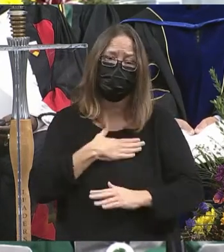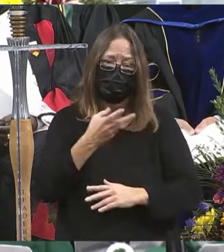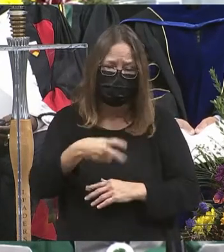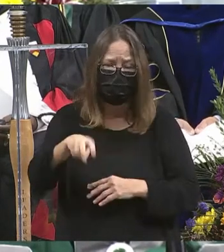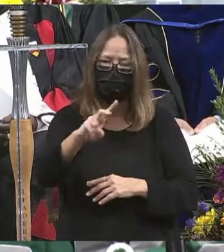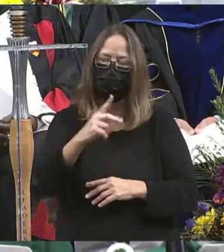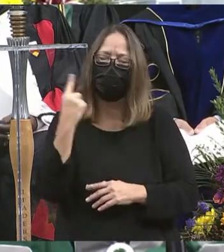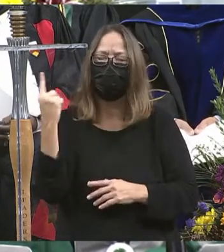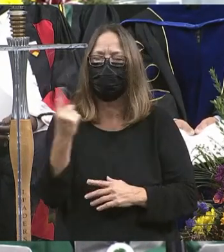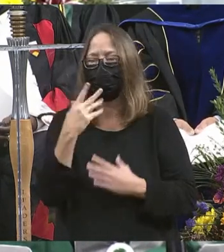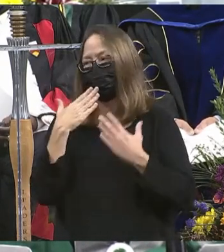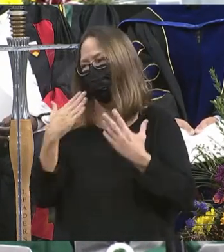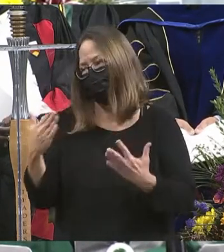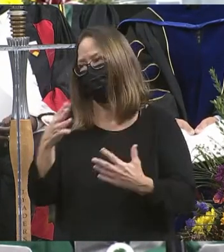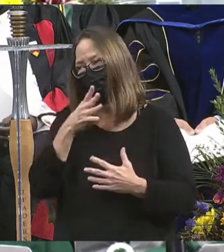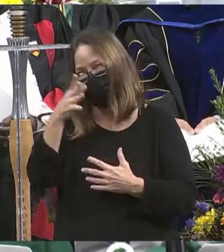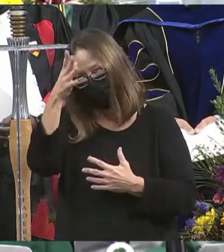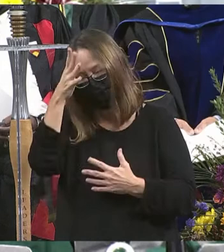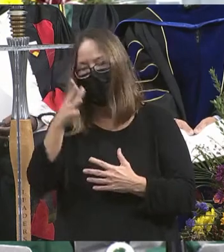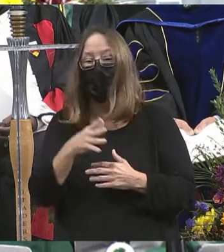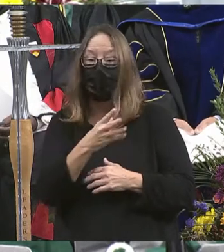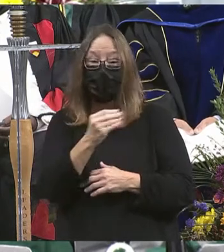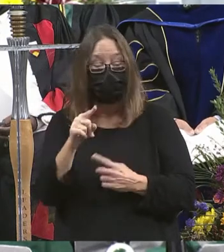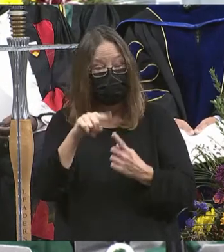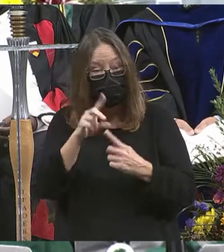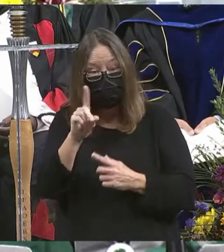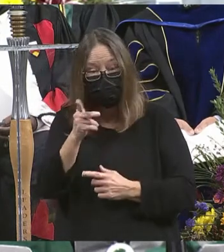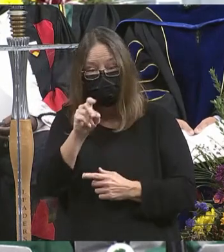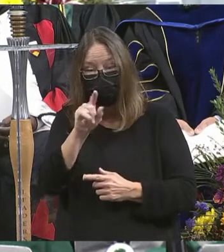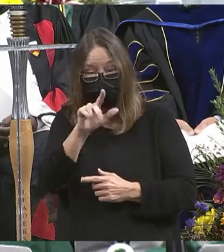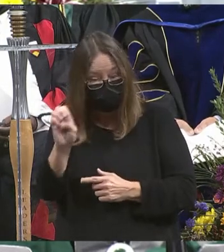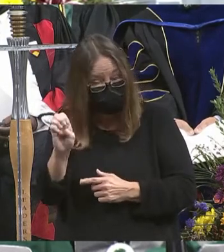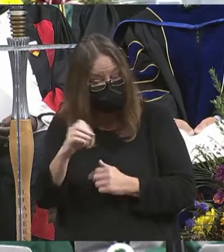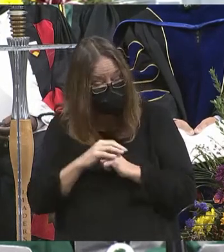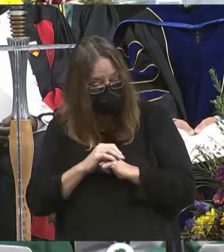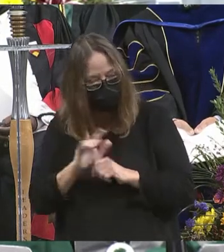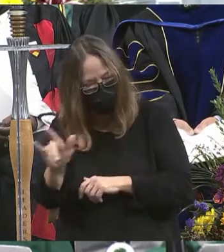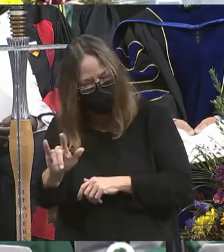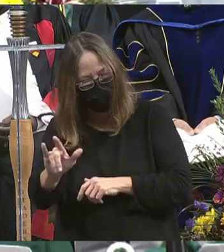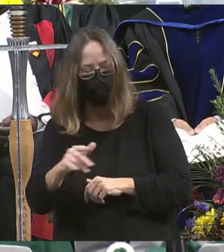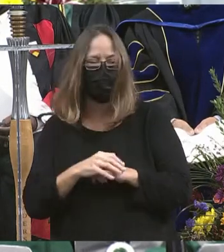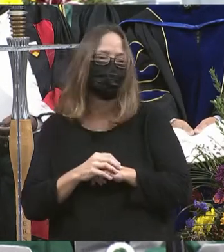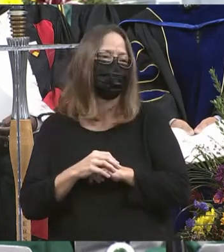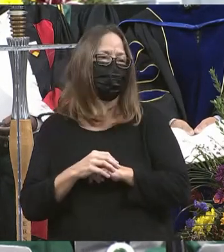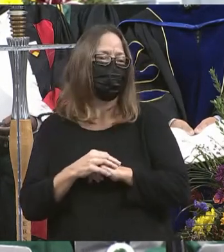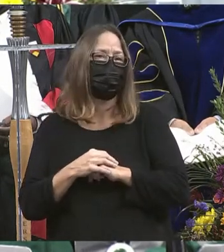will always be grateful to you, Mom and Dad, and to you, Danny Lee. I love you guys.